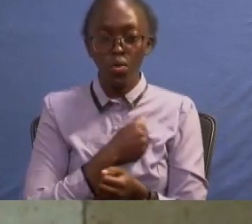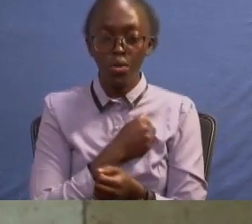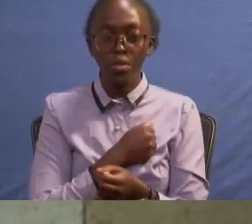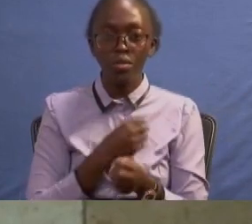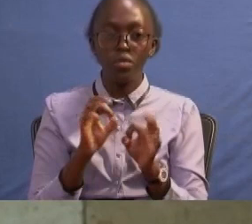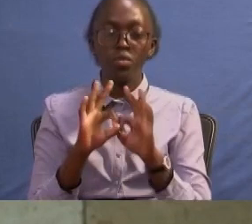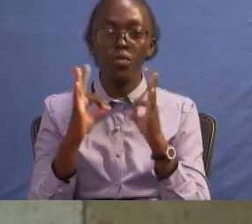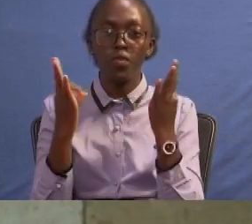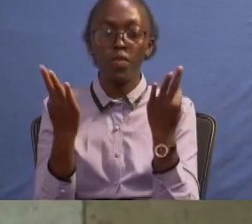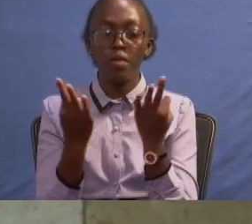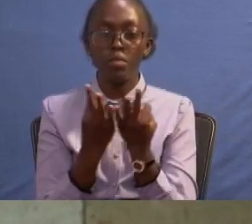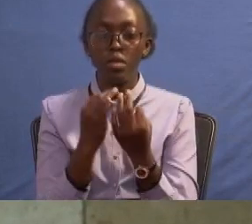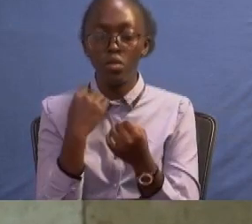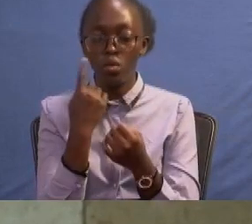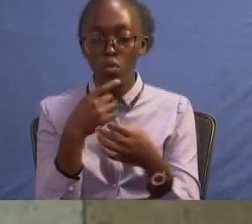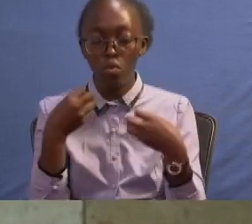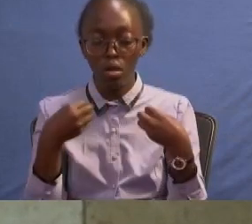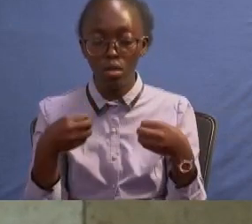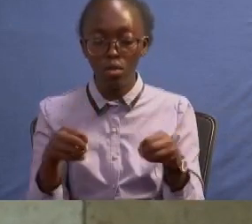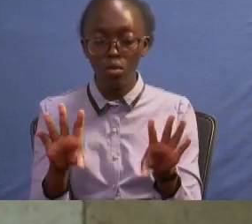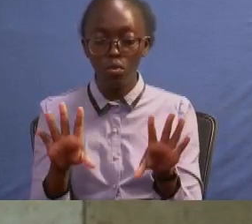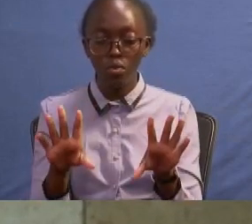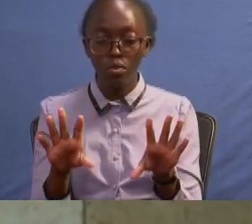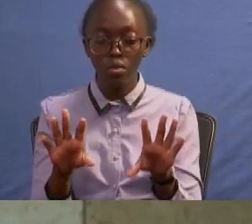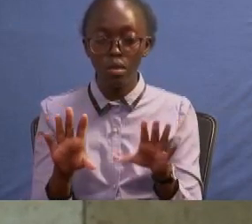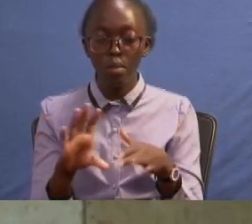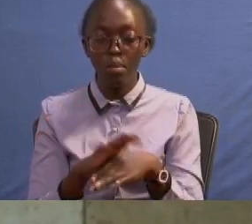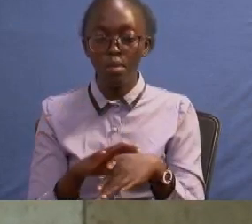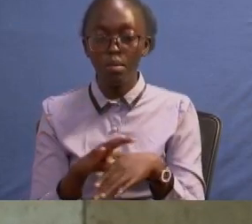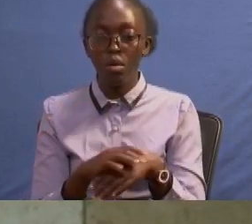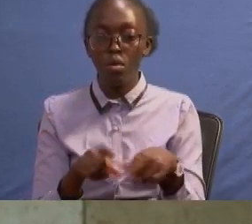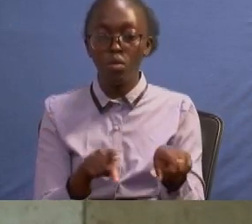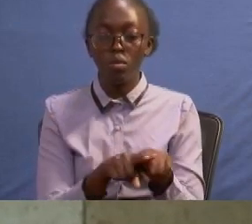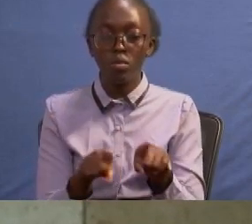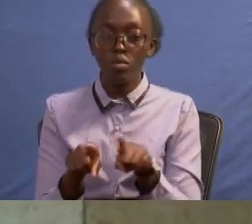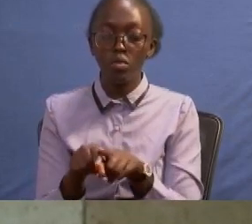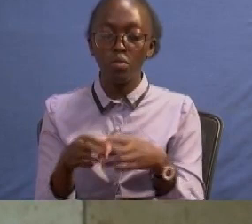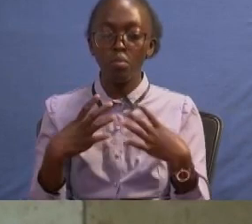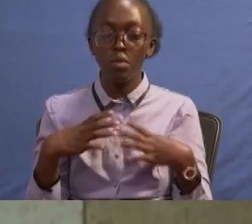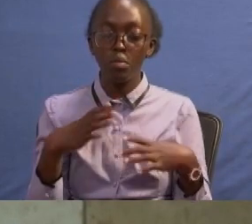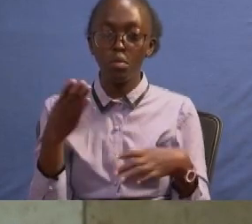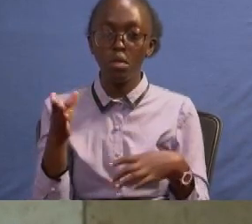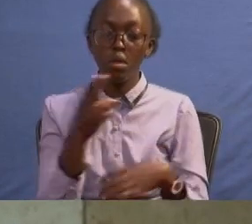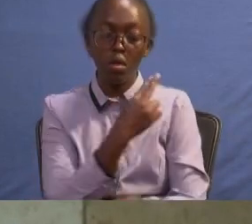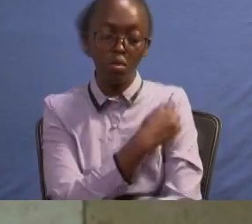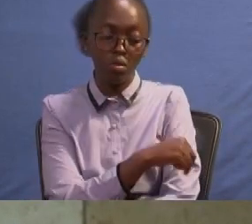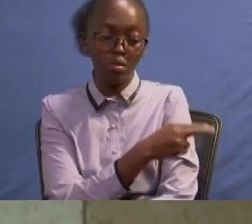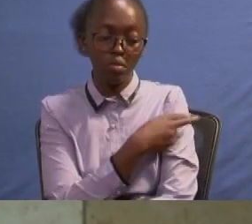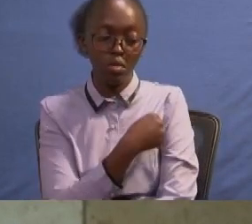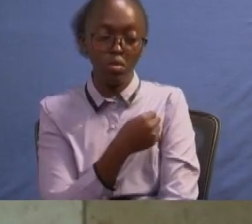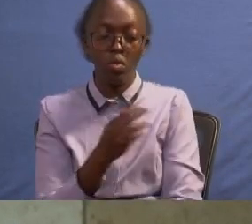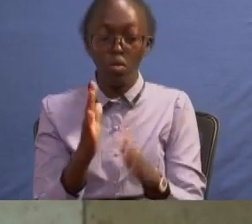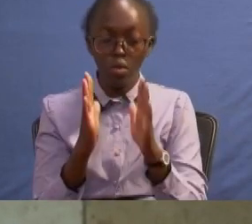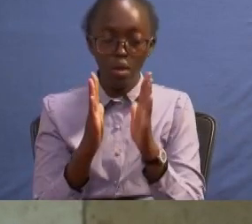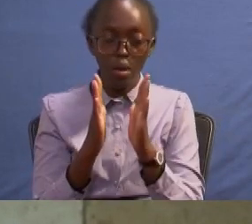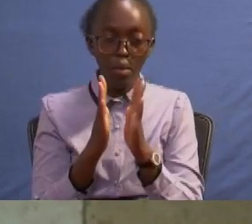in hospital. We pray to God that comfort of God will be with them, and speedy healing